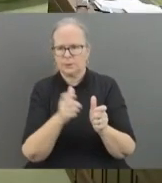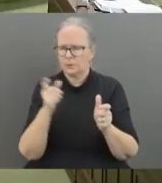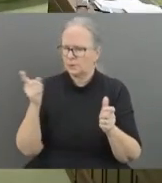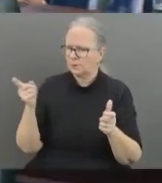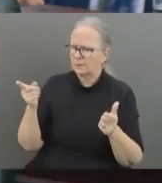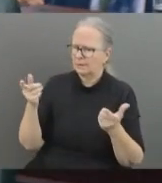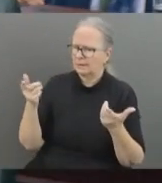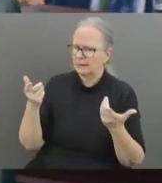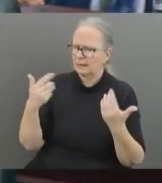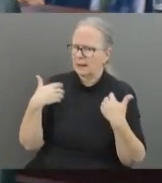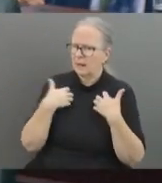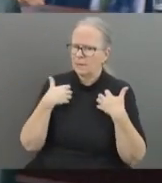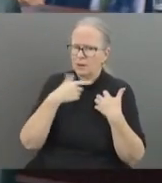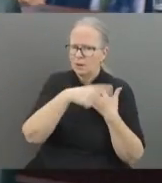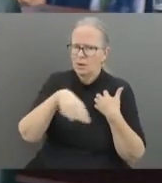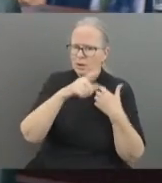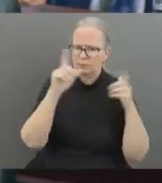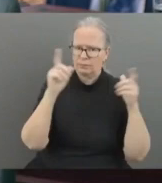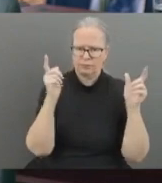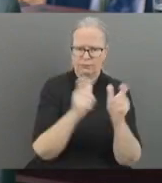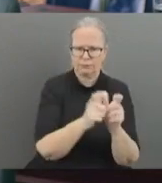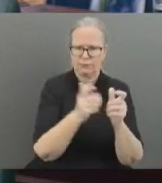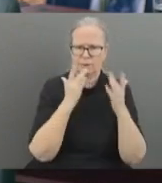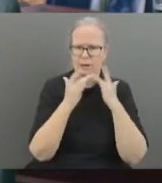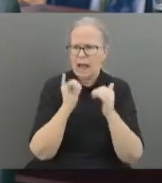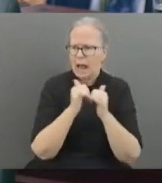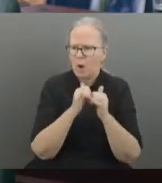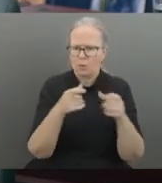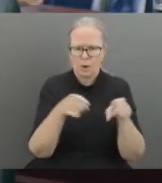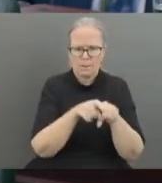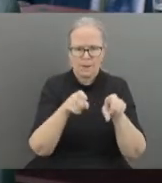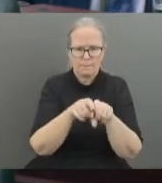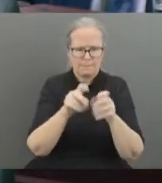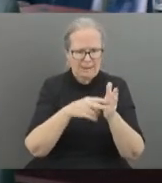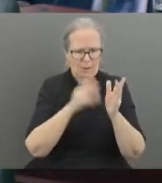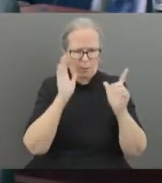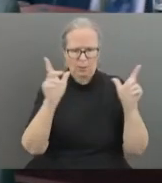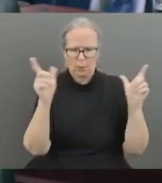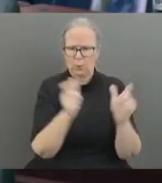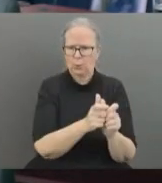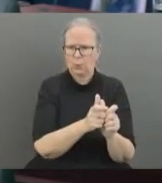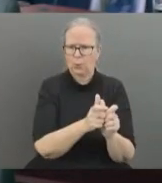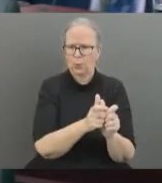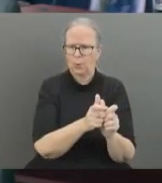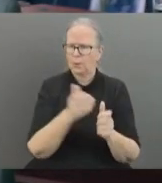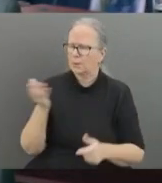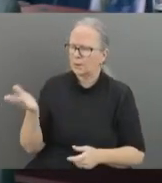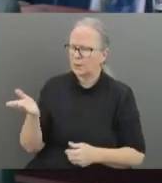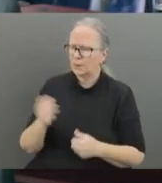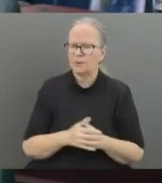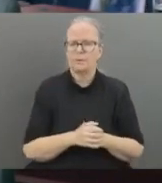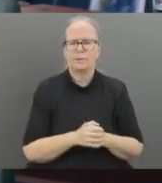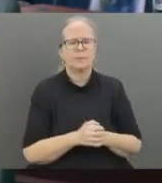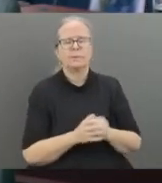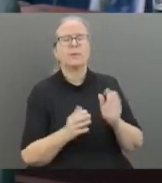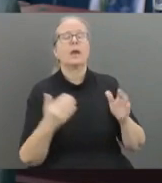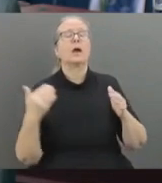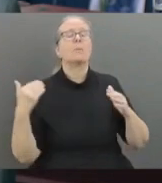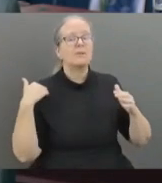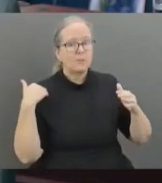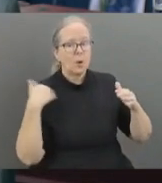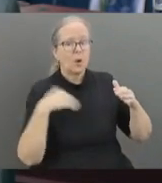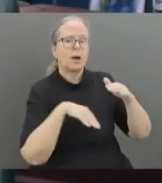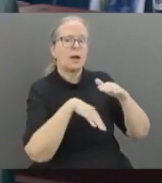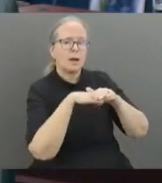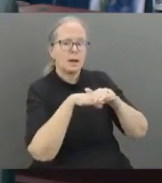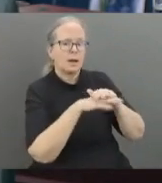Parks. And just like I said, the quota was higher than the number of wolverines, which meant it wasn't defensible. And